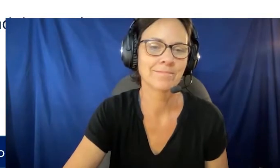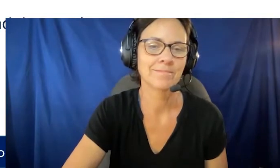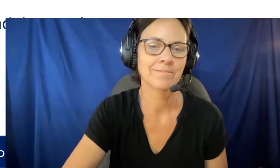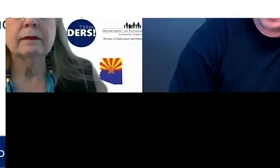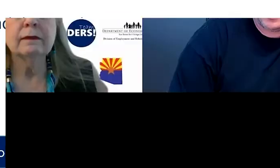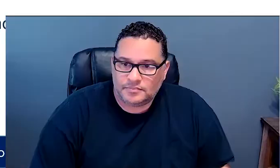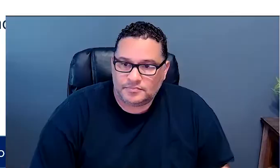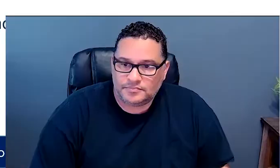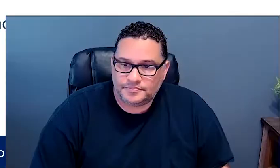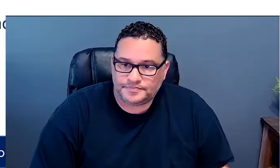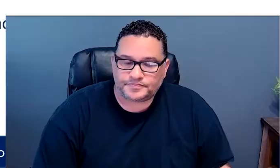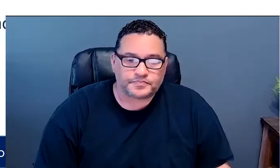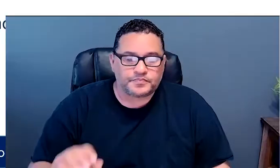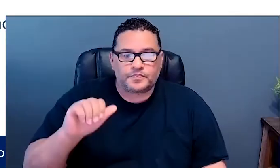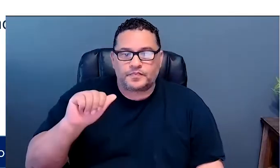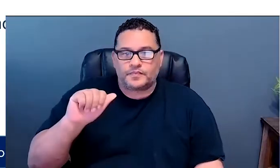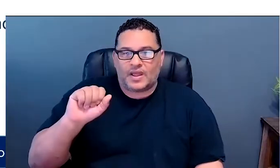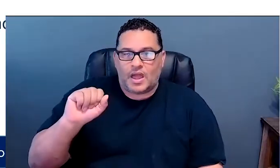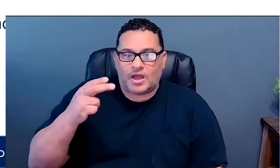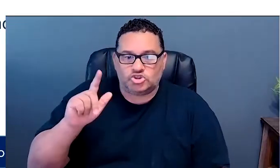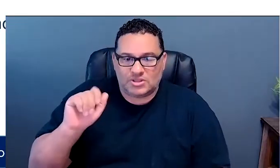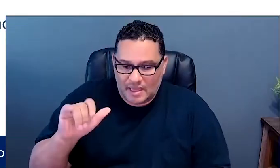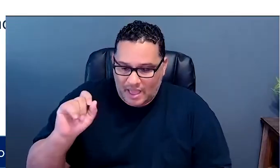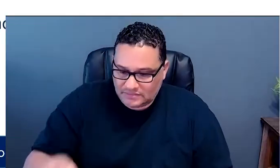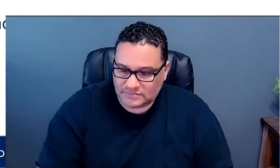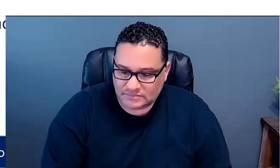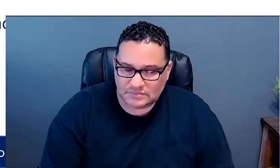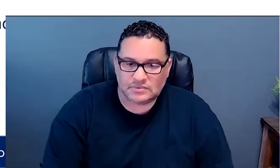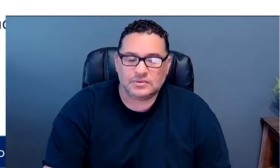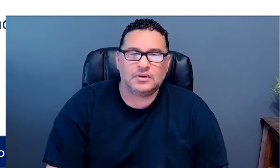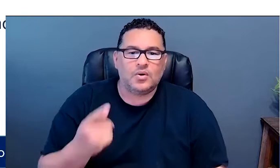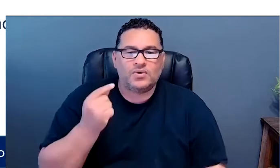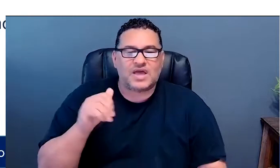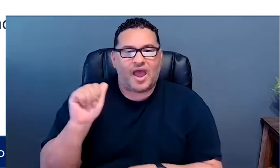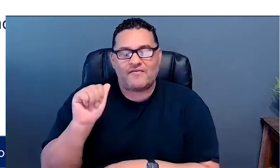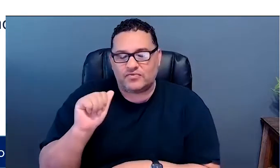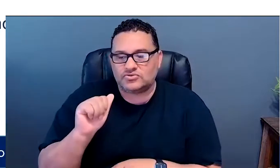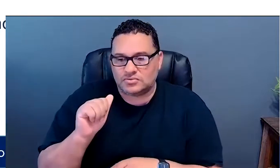Ashley asked, what is the average frequency of clients referred out for services per month?